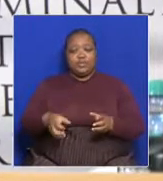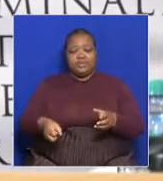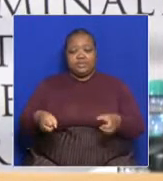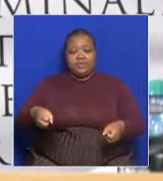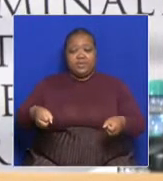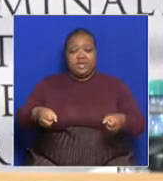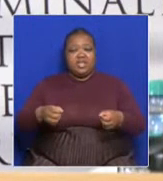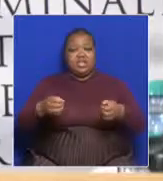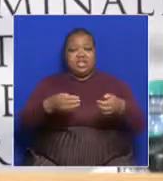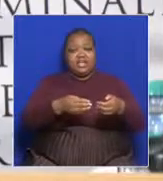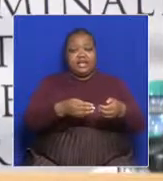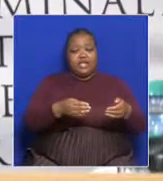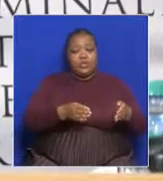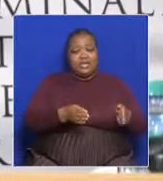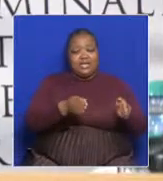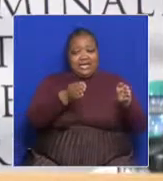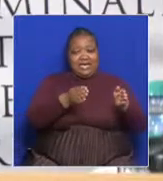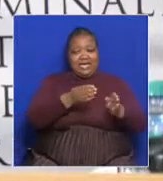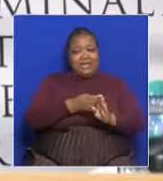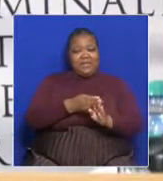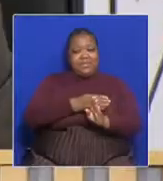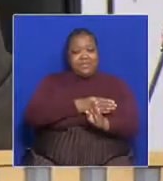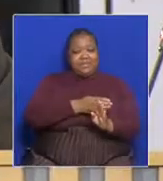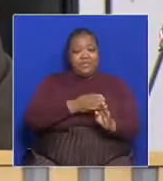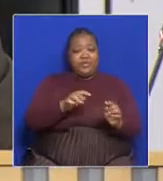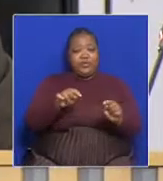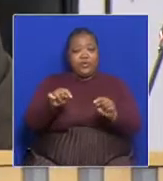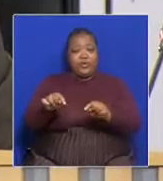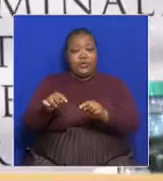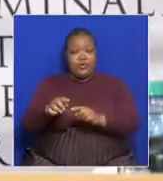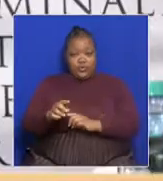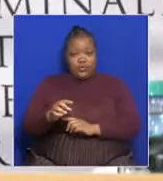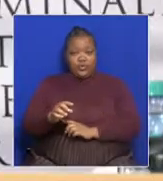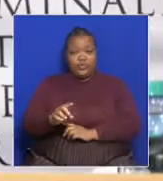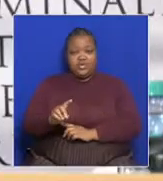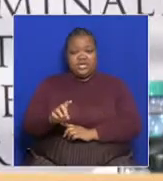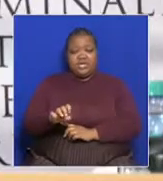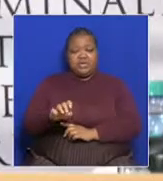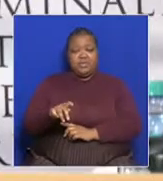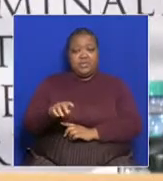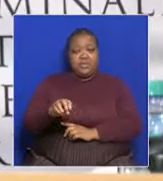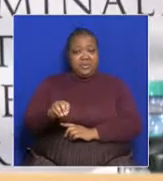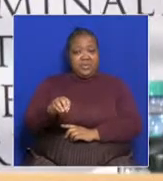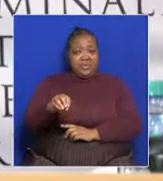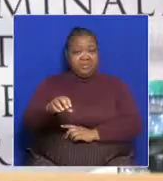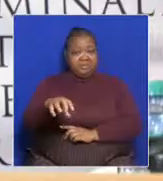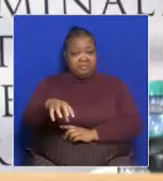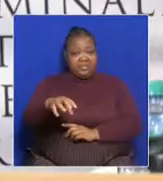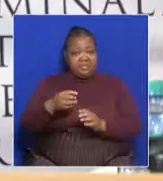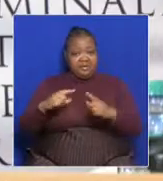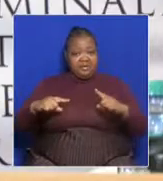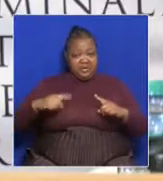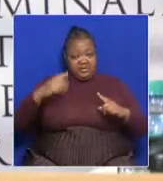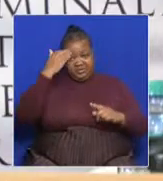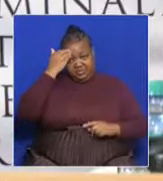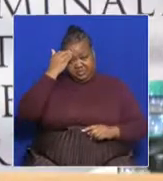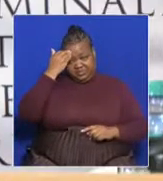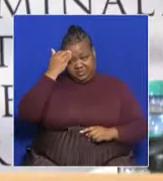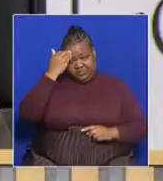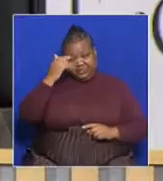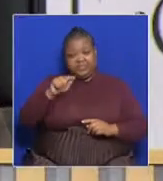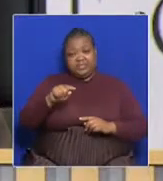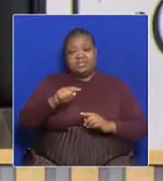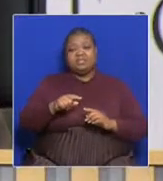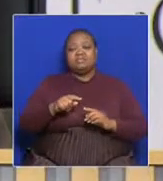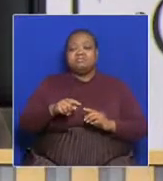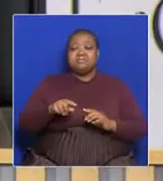the depot. That's what you sought to clarify, Yes, right? yes, Commissioner. And your position is that you actually learned of that detail at the depot. Not